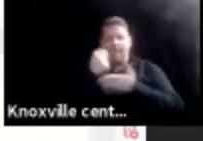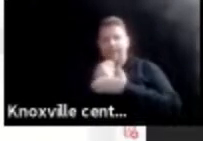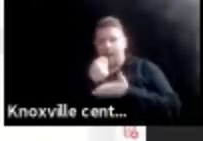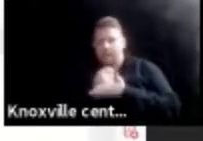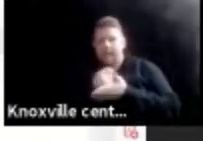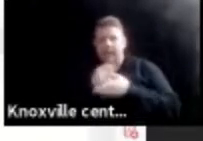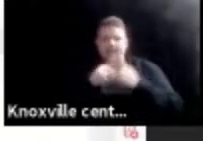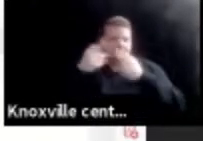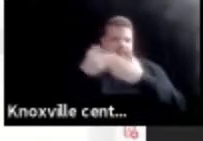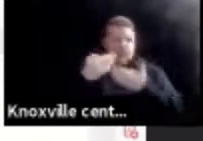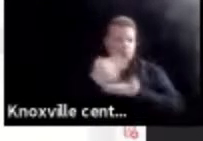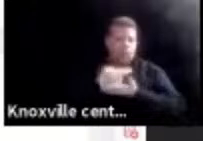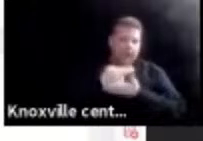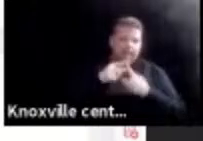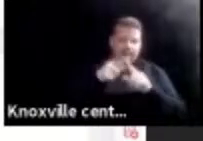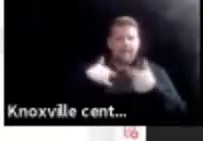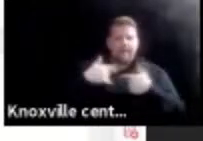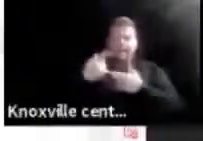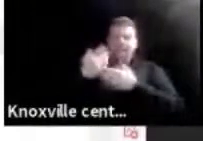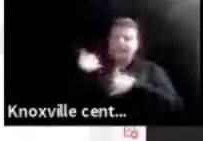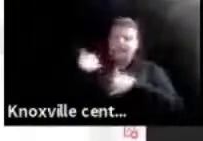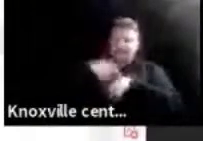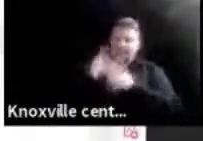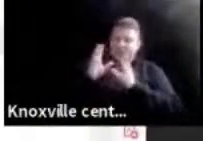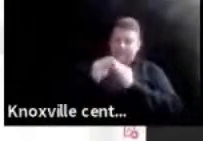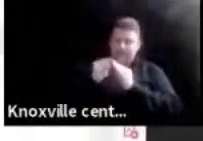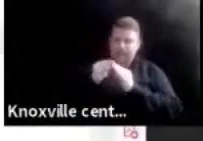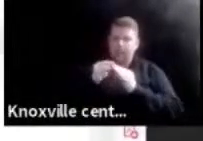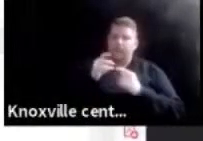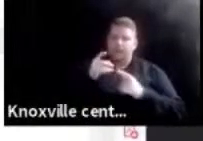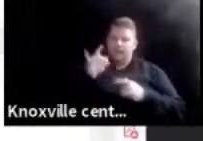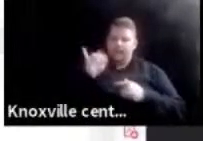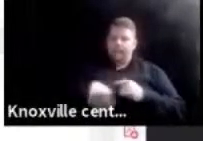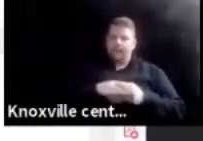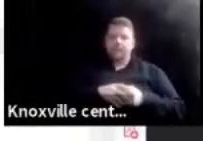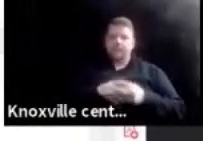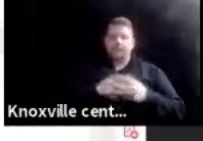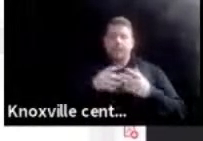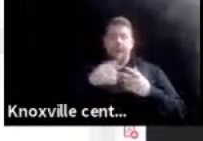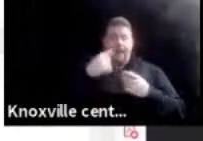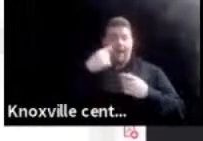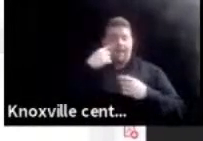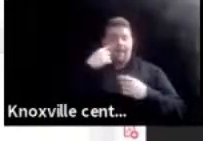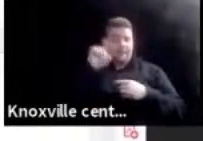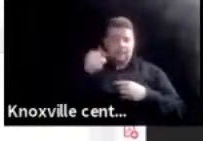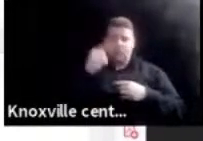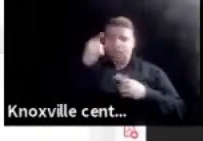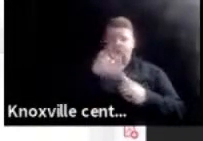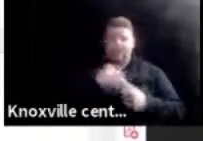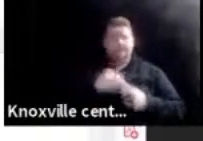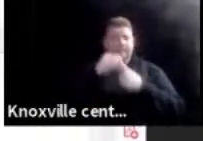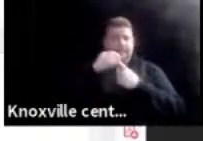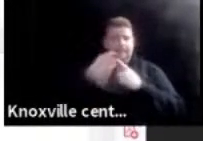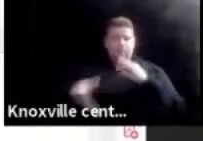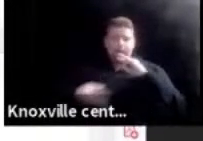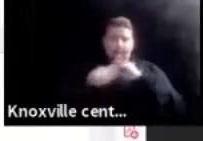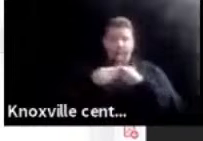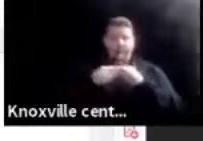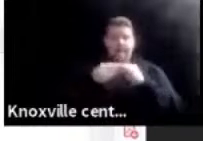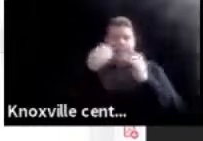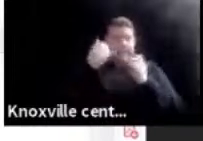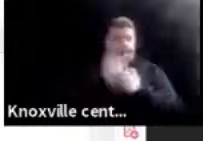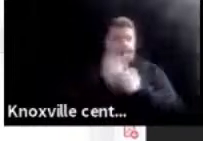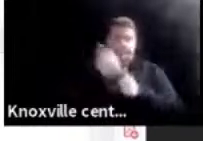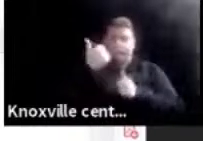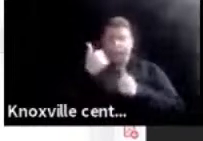that. Similar gatherings, that was mentioned last time. And I think that's the only exception I added. all the other exceptions are the